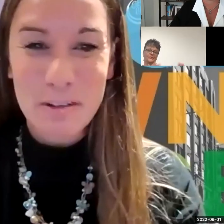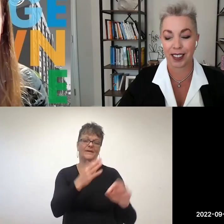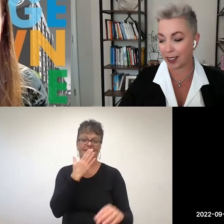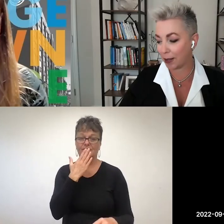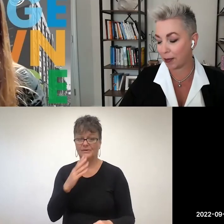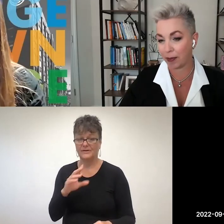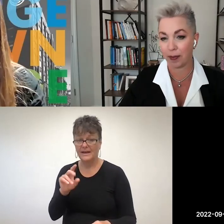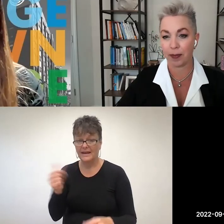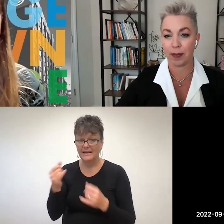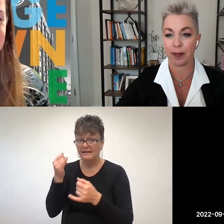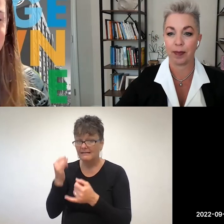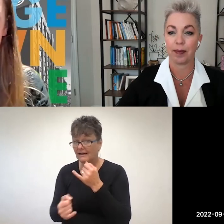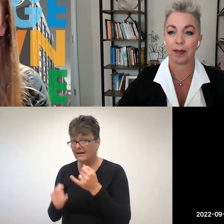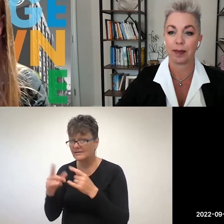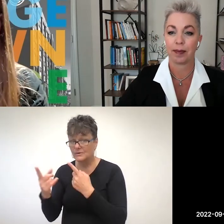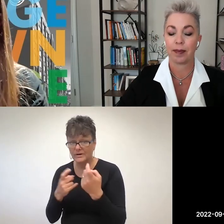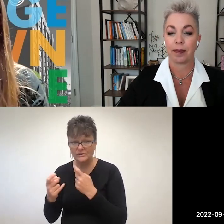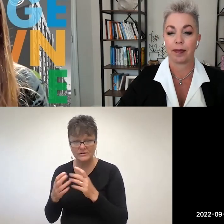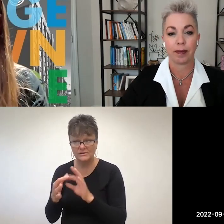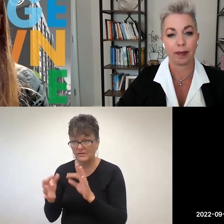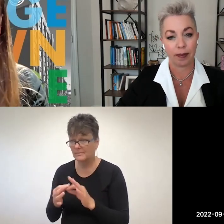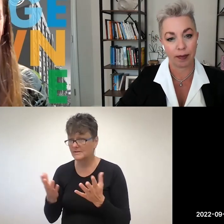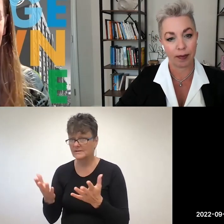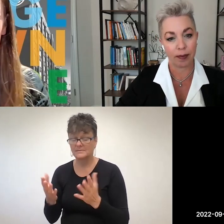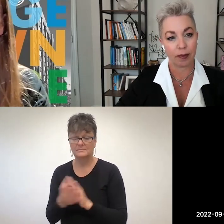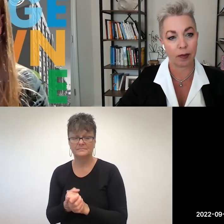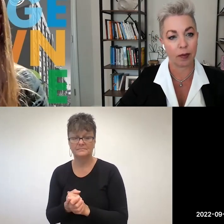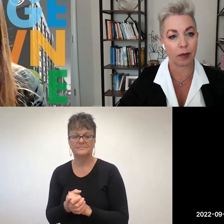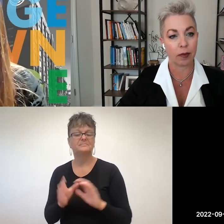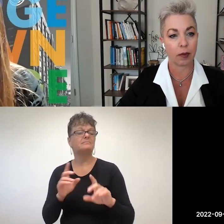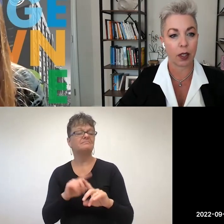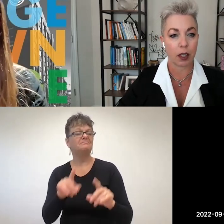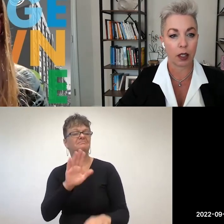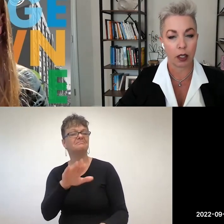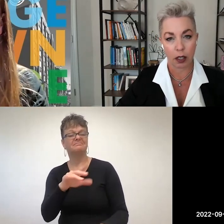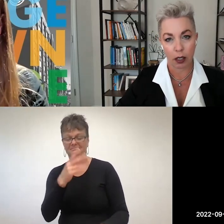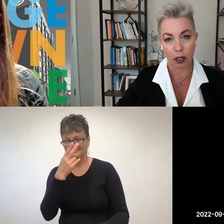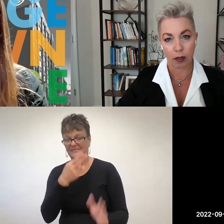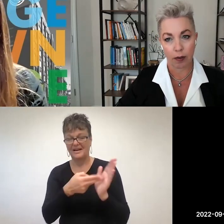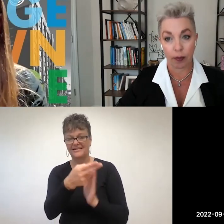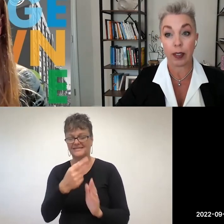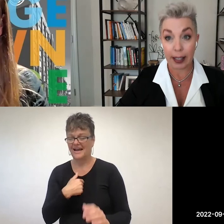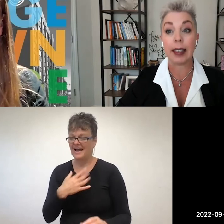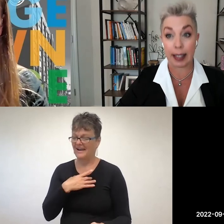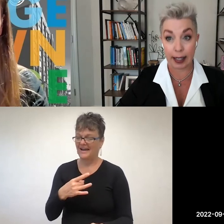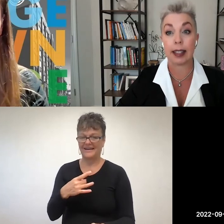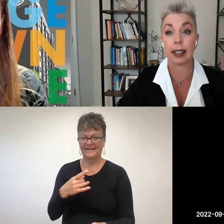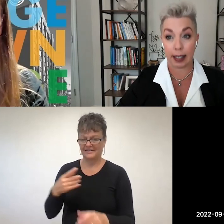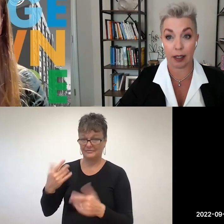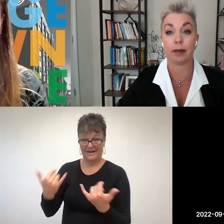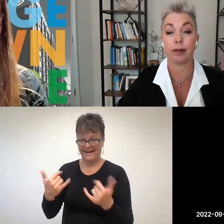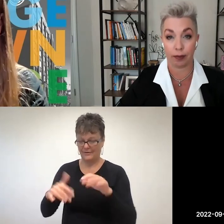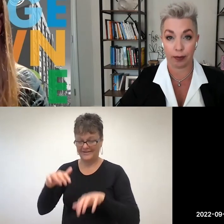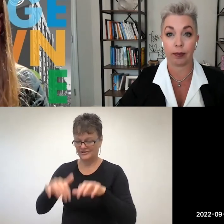additional questions, now's your moment. What I'm loving seeing also is so many colleagues sharing their own ideas and practices in the